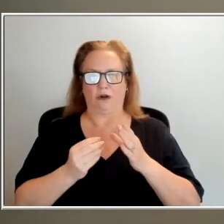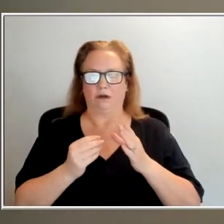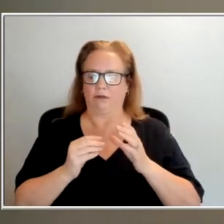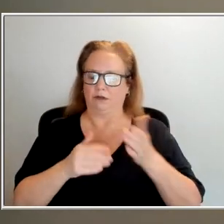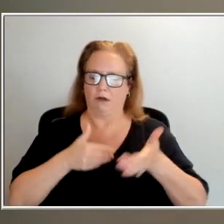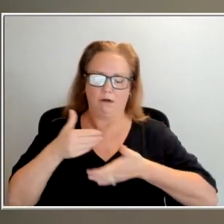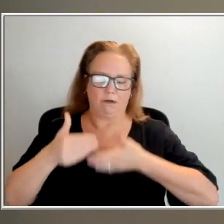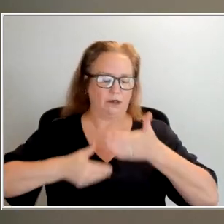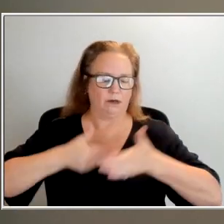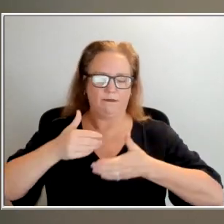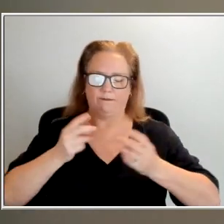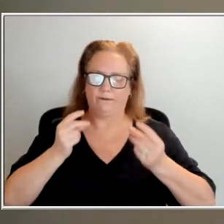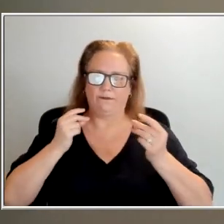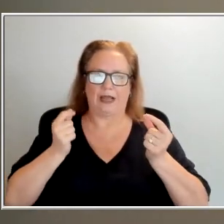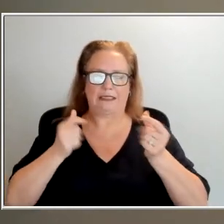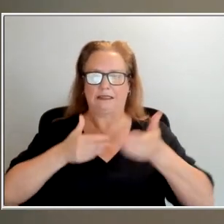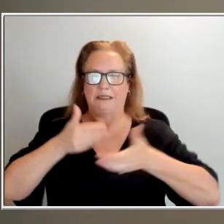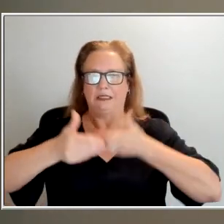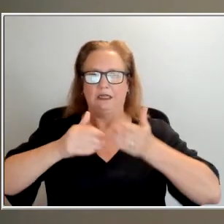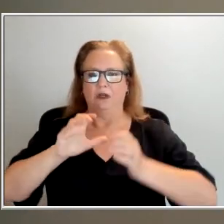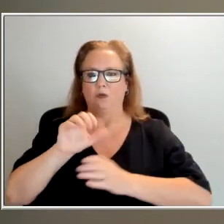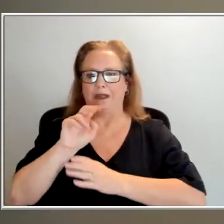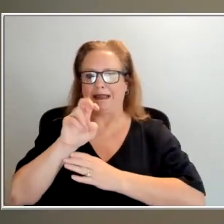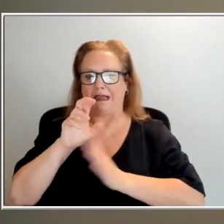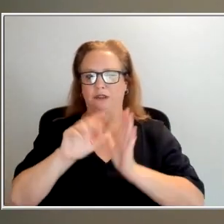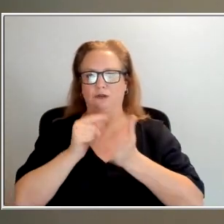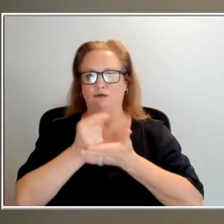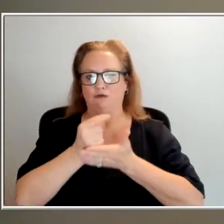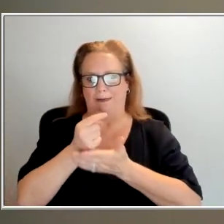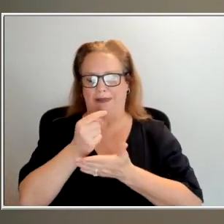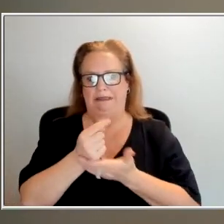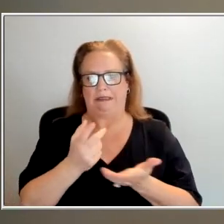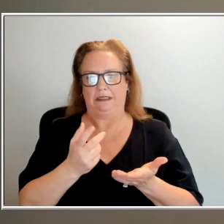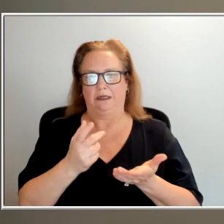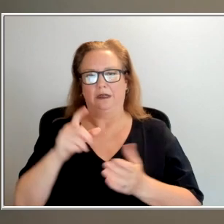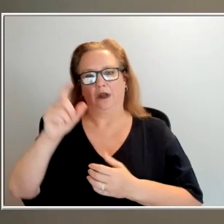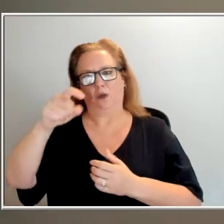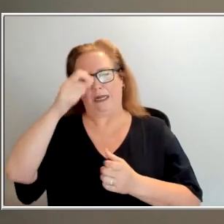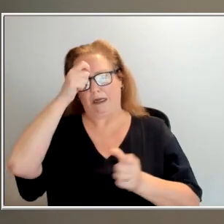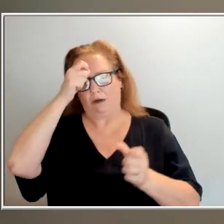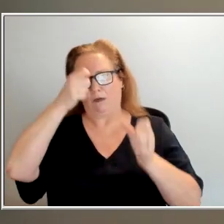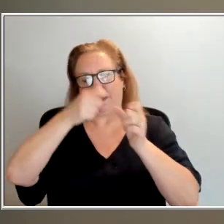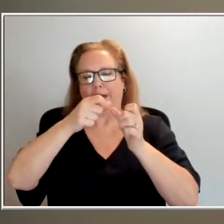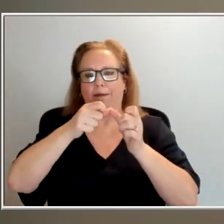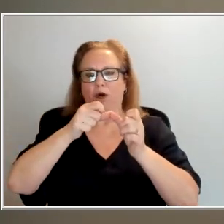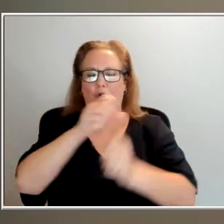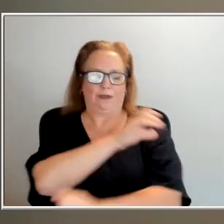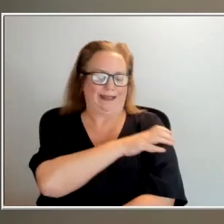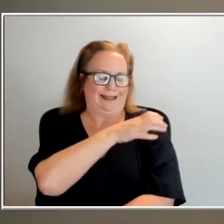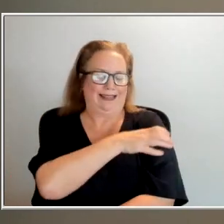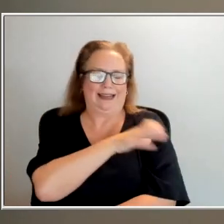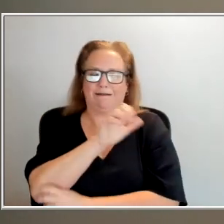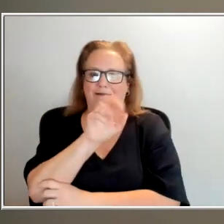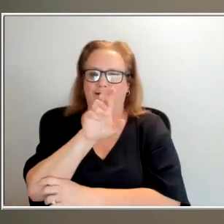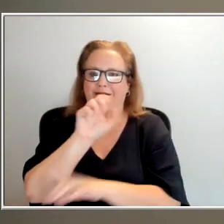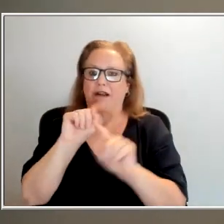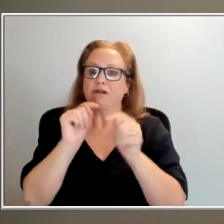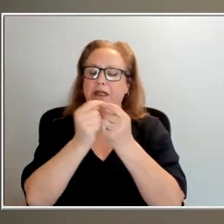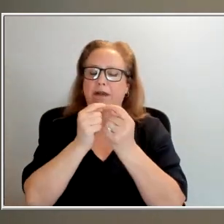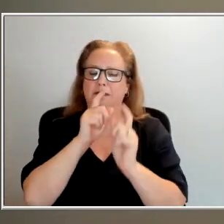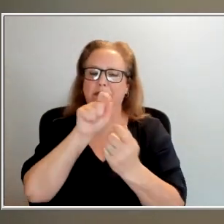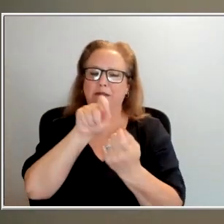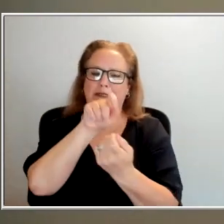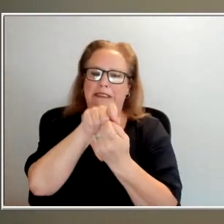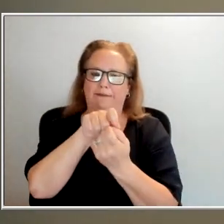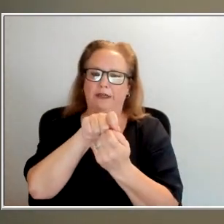a rapid tempo with cancer treatments that I think we need to remember that the clinical care team has a very specific job and